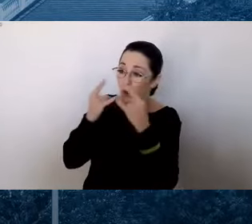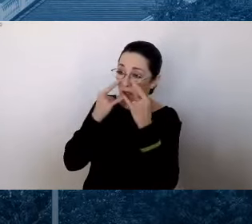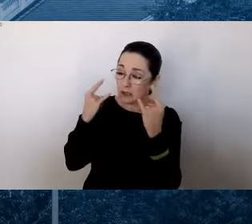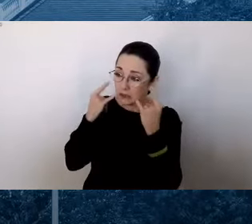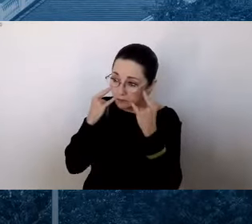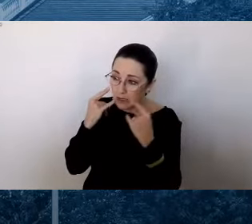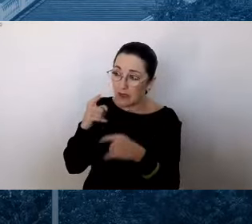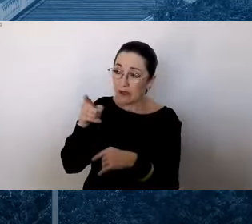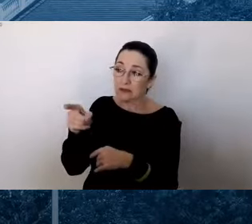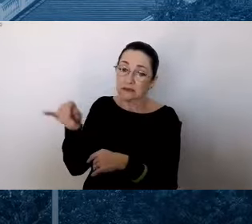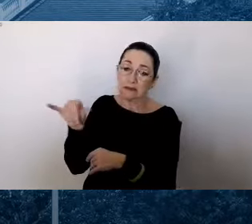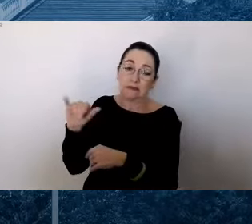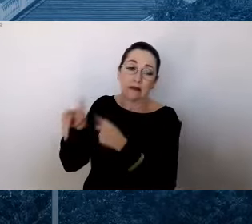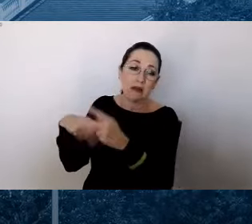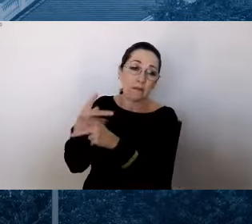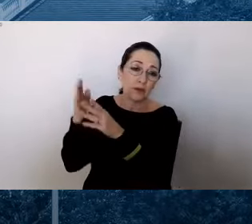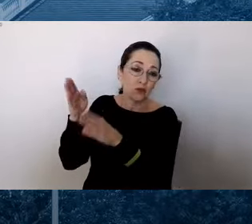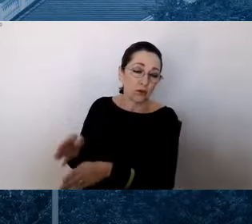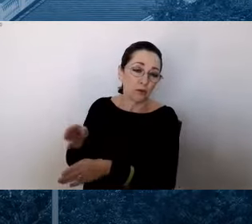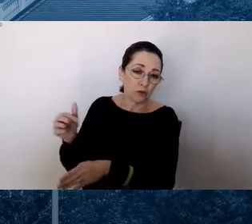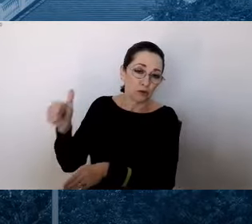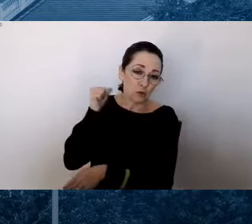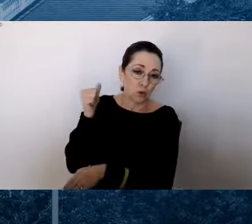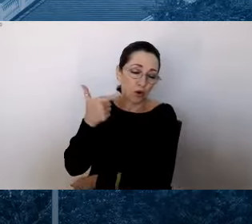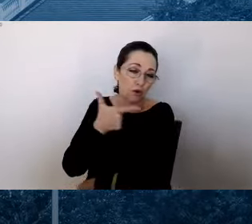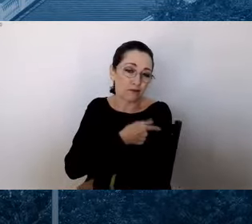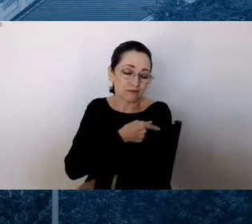more generally, kind of from a